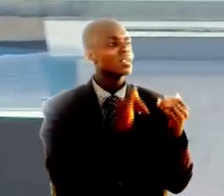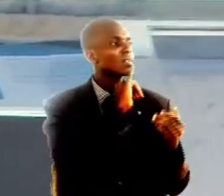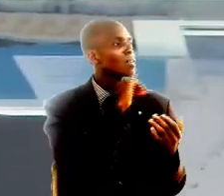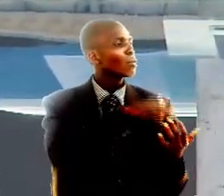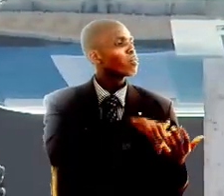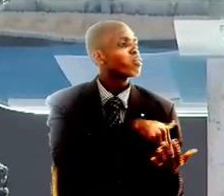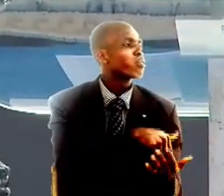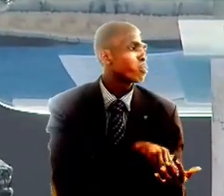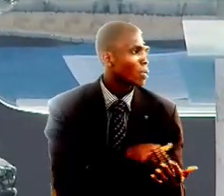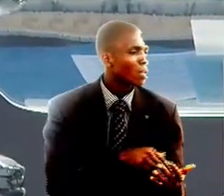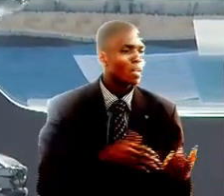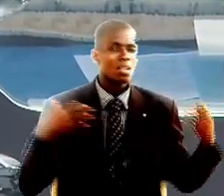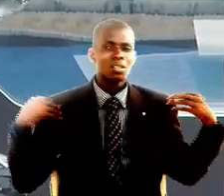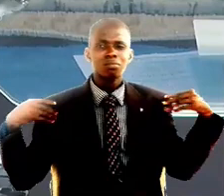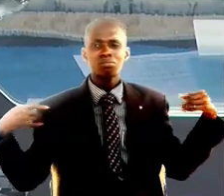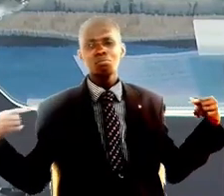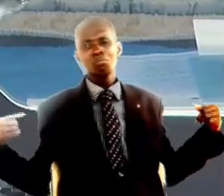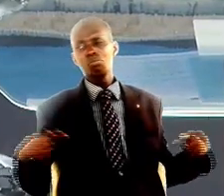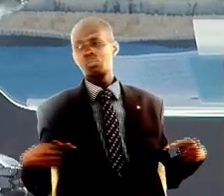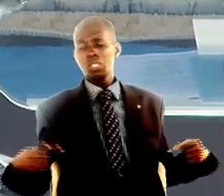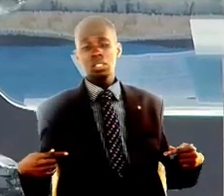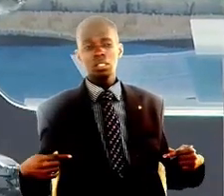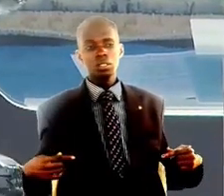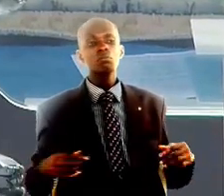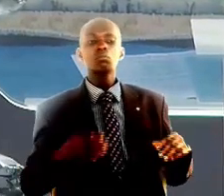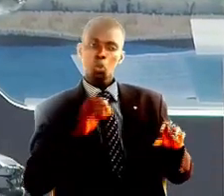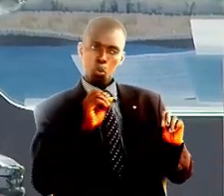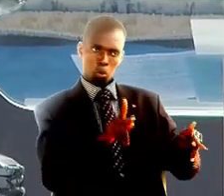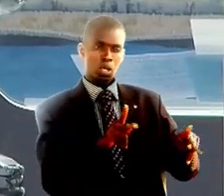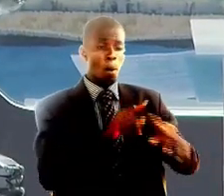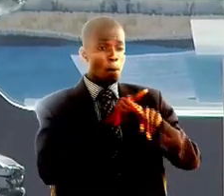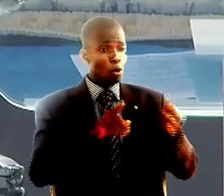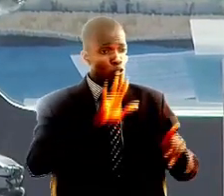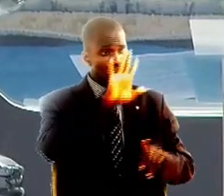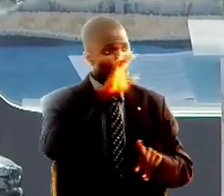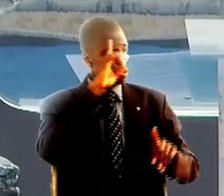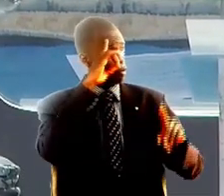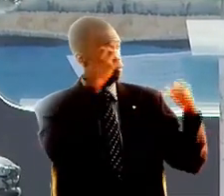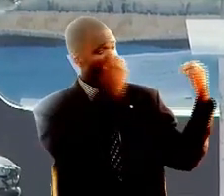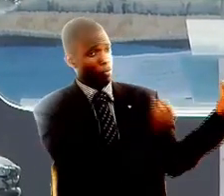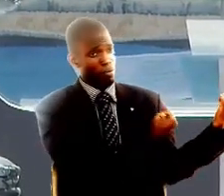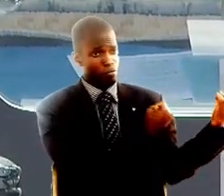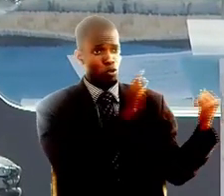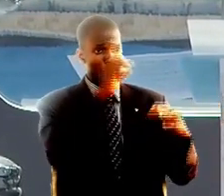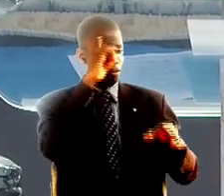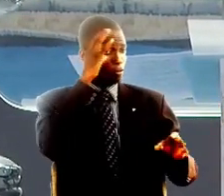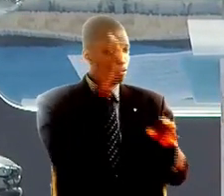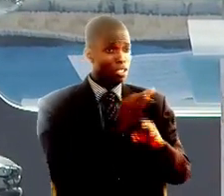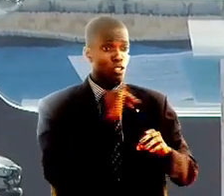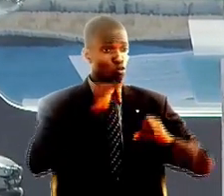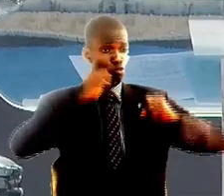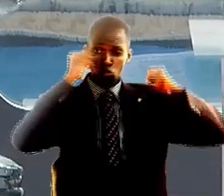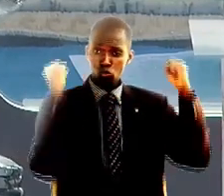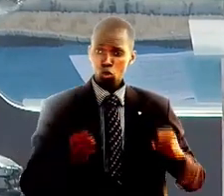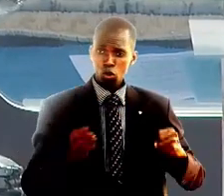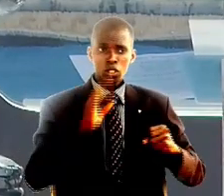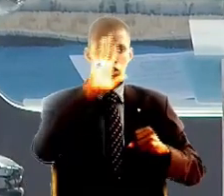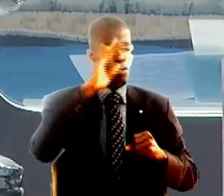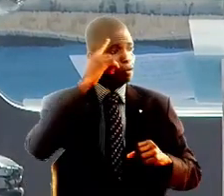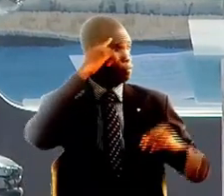be paining you if your hand is weak, but your faith is strong. That strong faith will affect